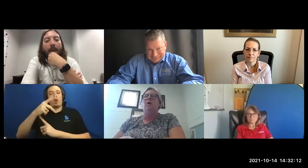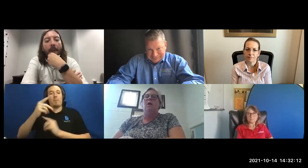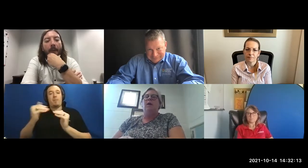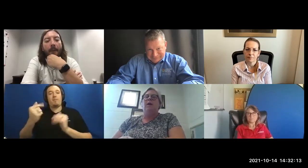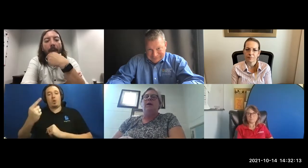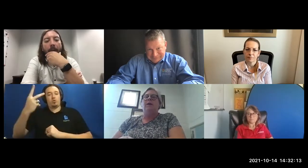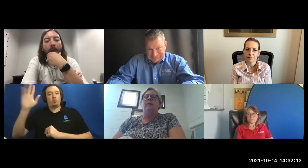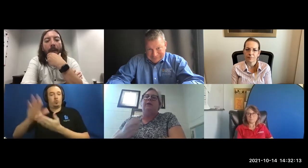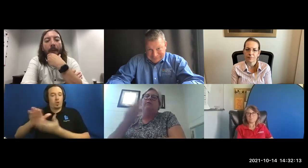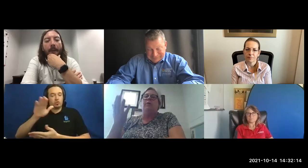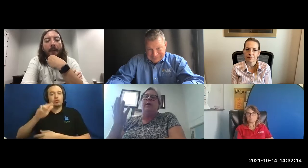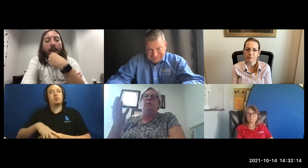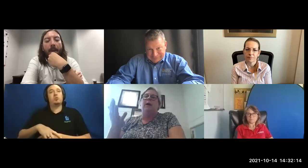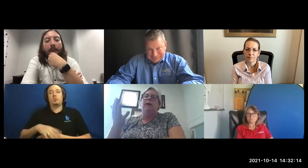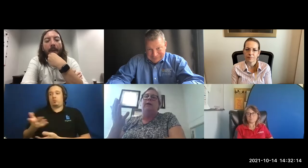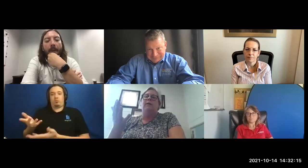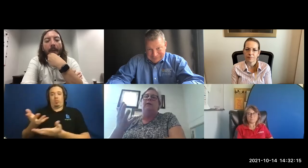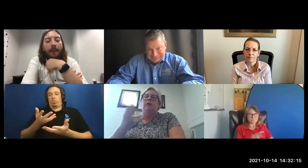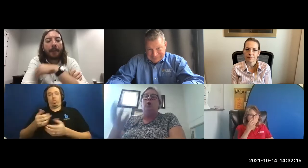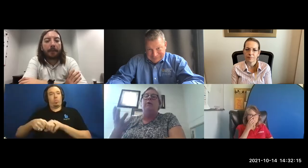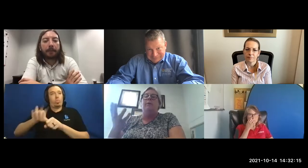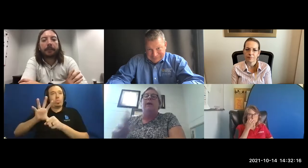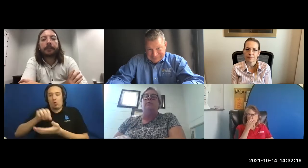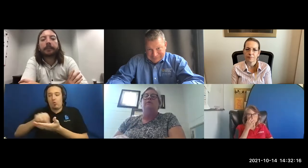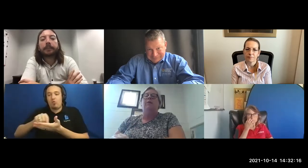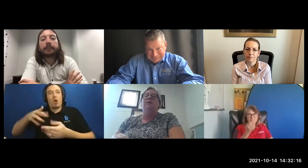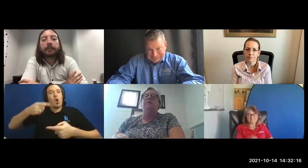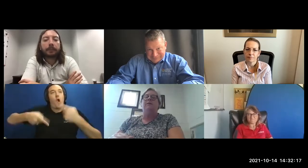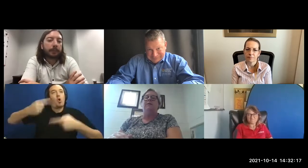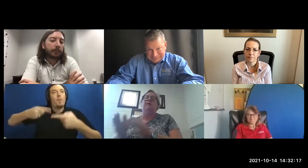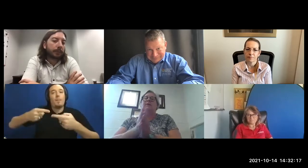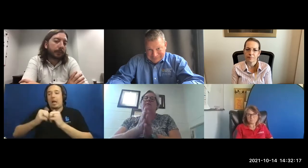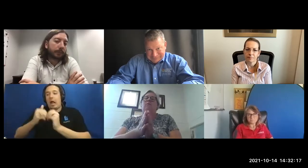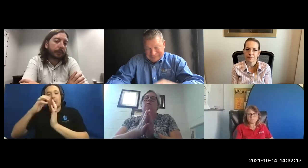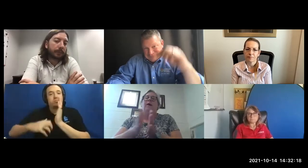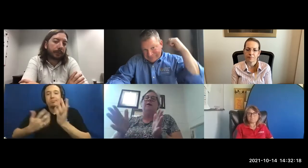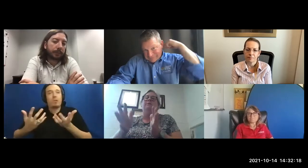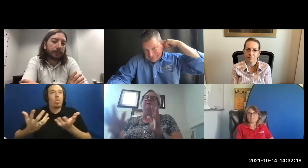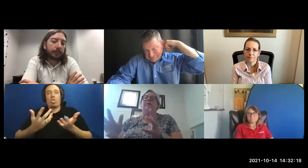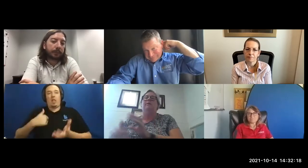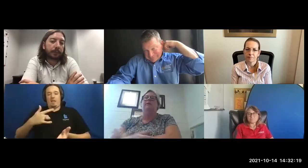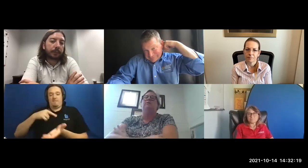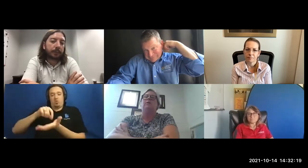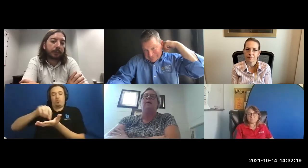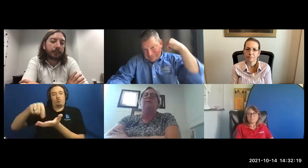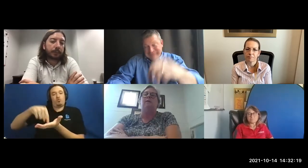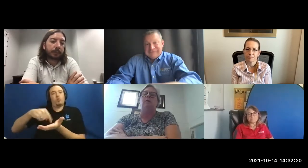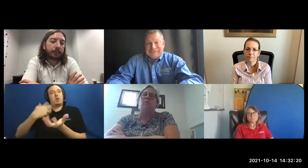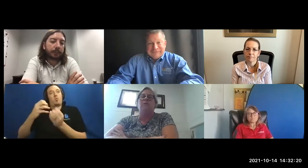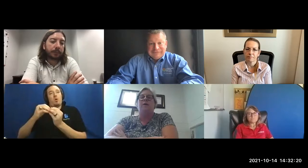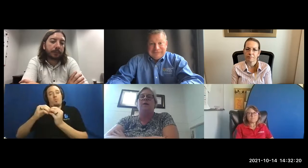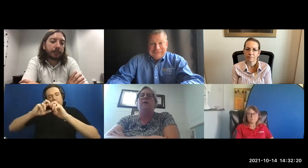level, and they don't know how to write an argument paper. So I feel like that writing is something I'd like to look at along